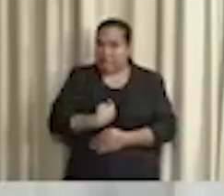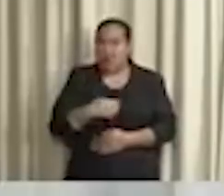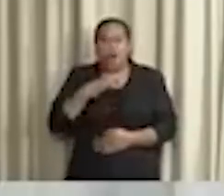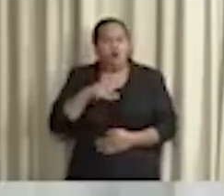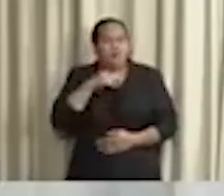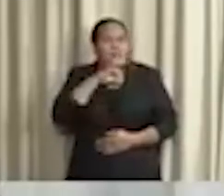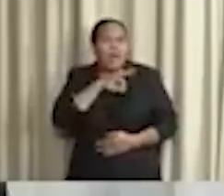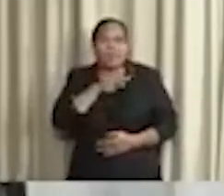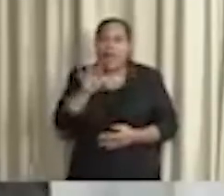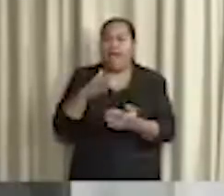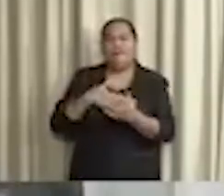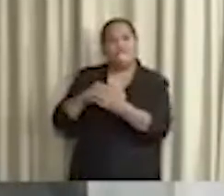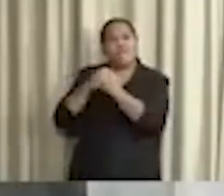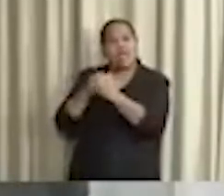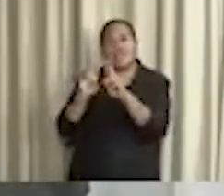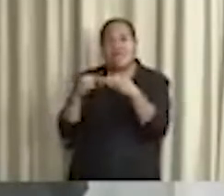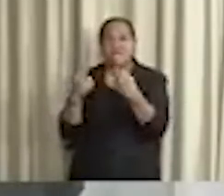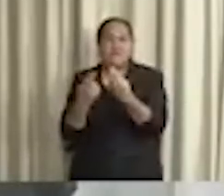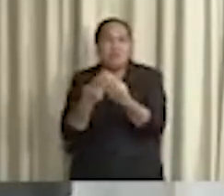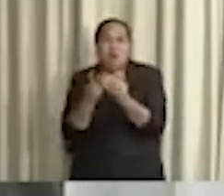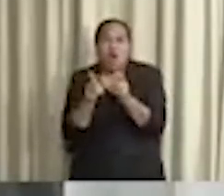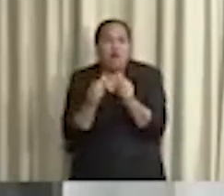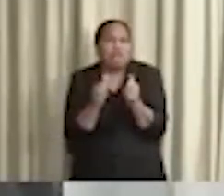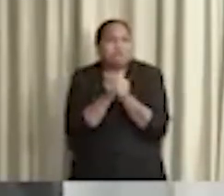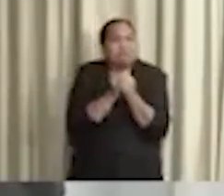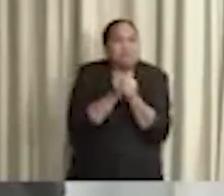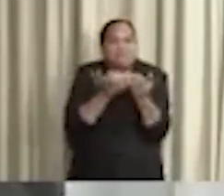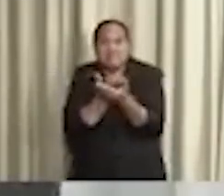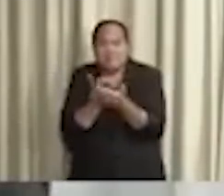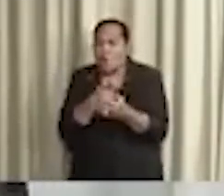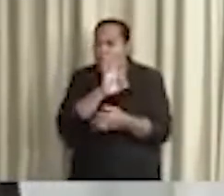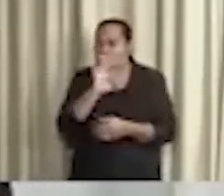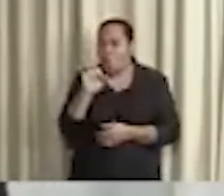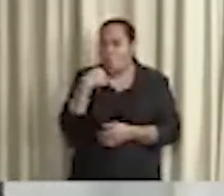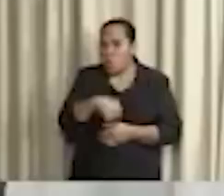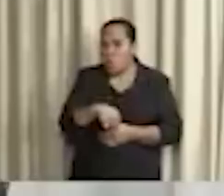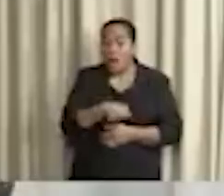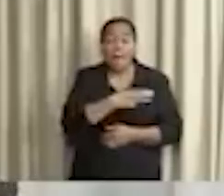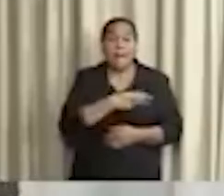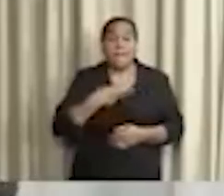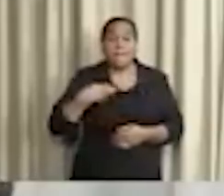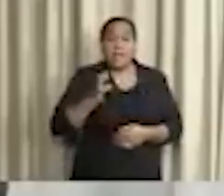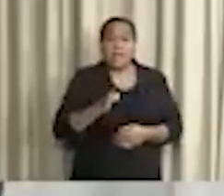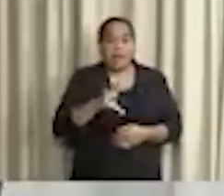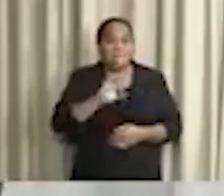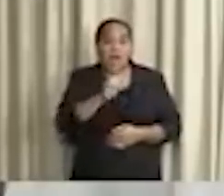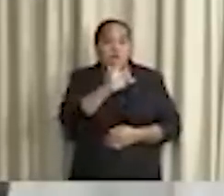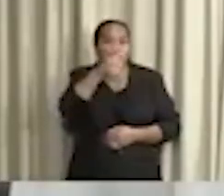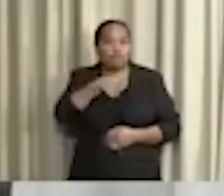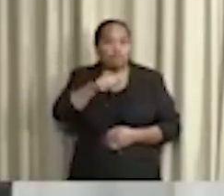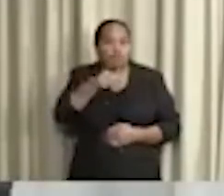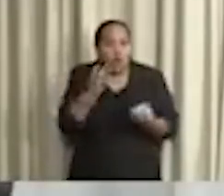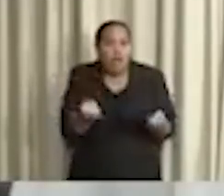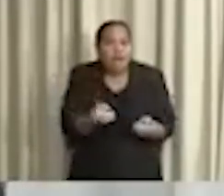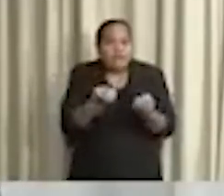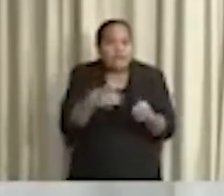friends and close associates of the ministers, and ministers must not solicit, encourage,